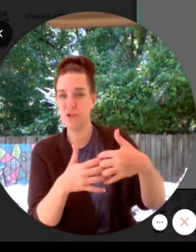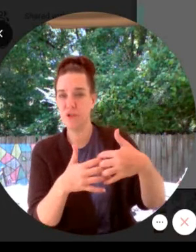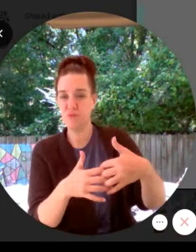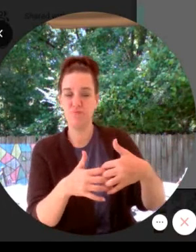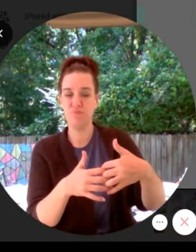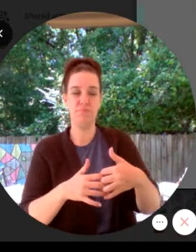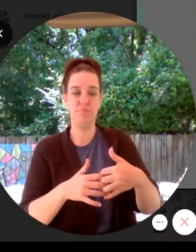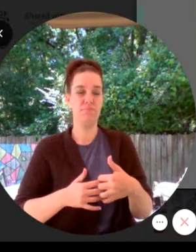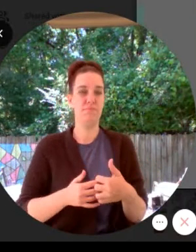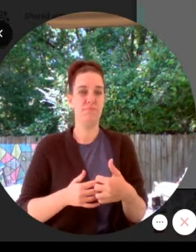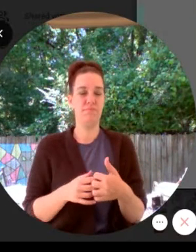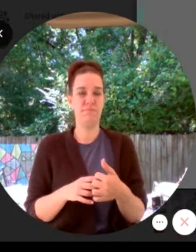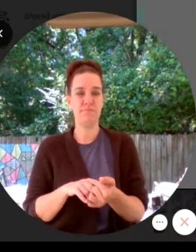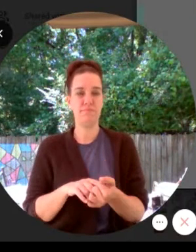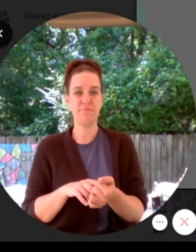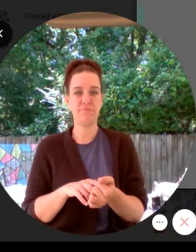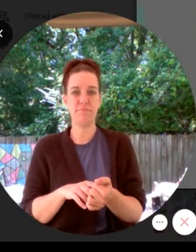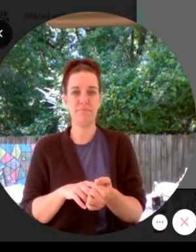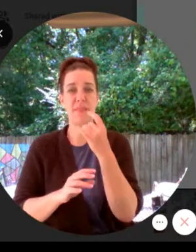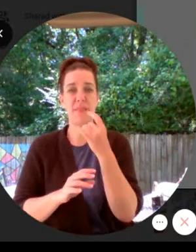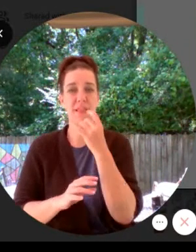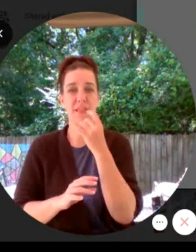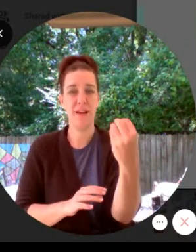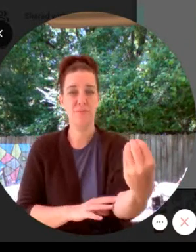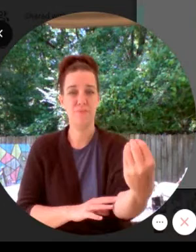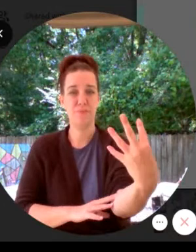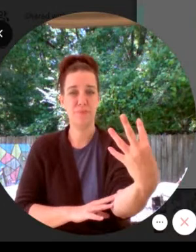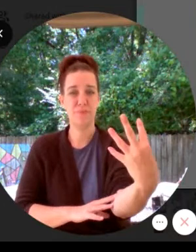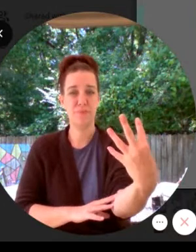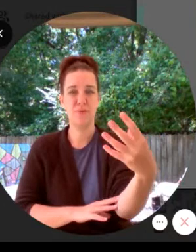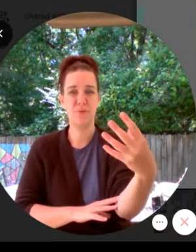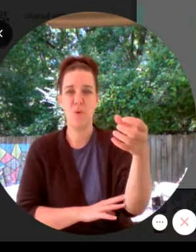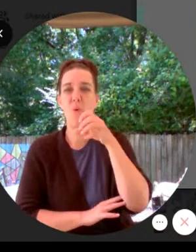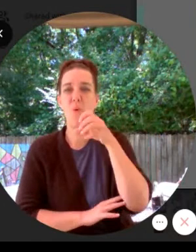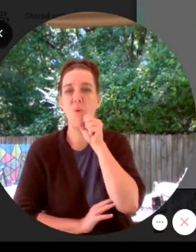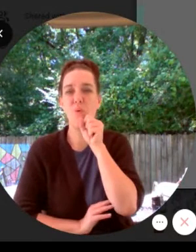The switch glowed orange and the stuff started to drip.